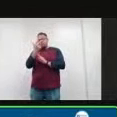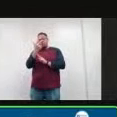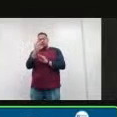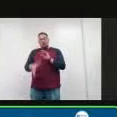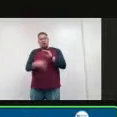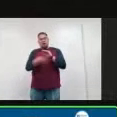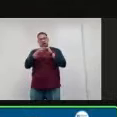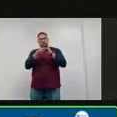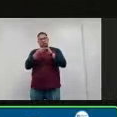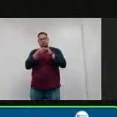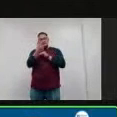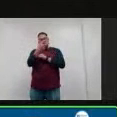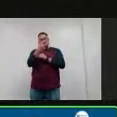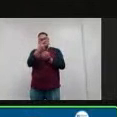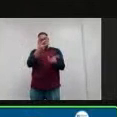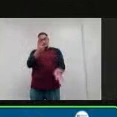3?